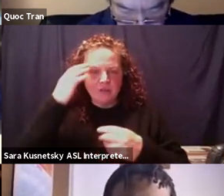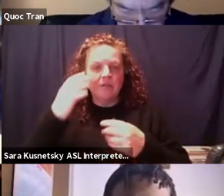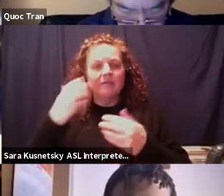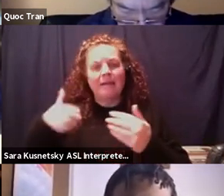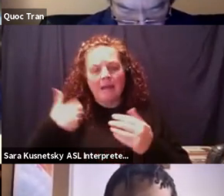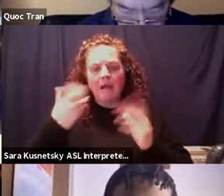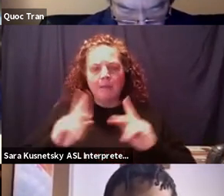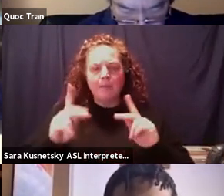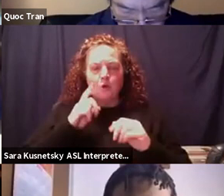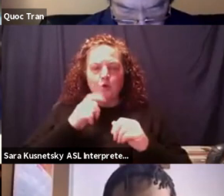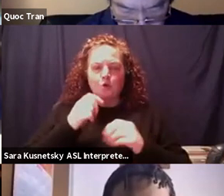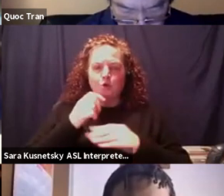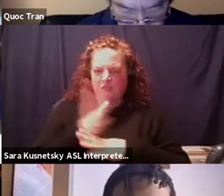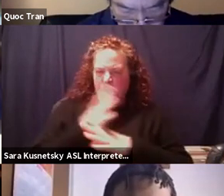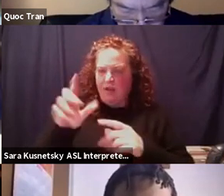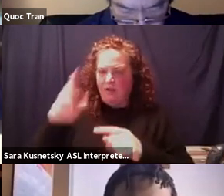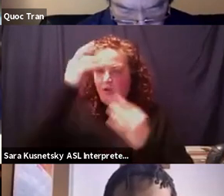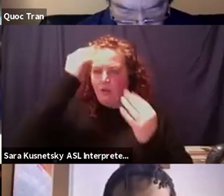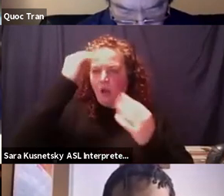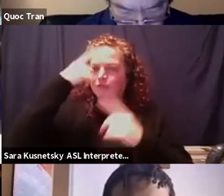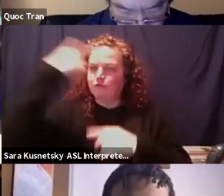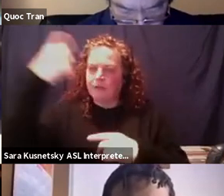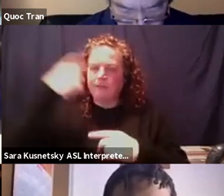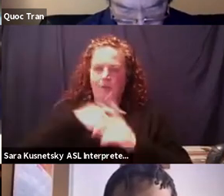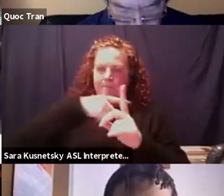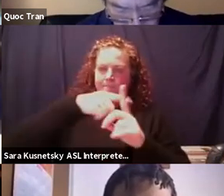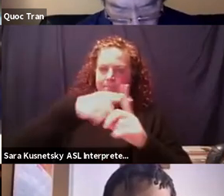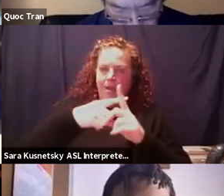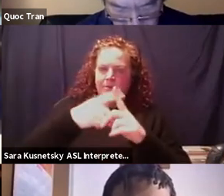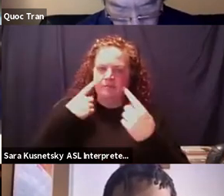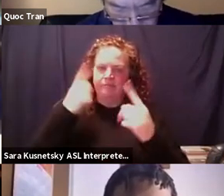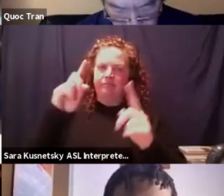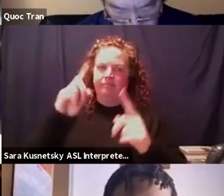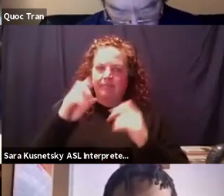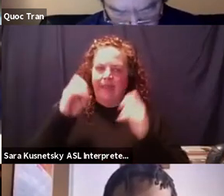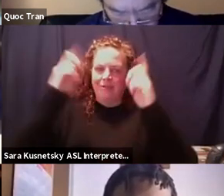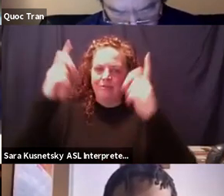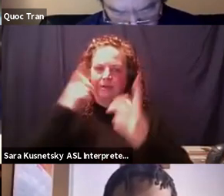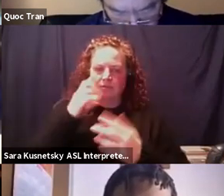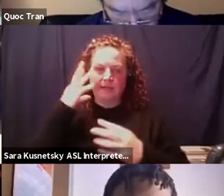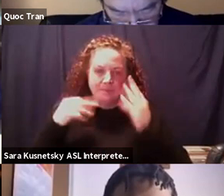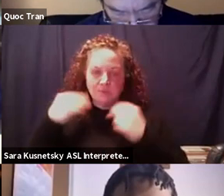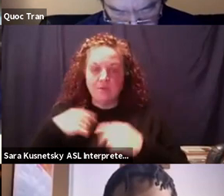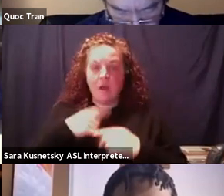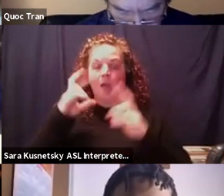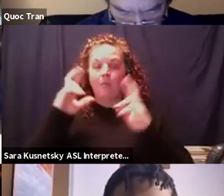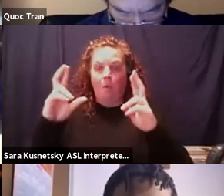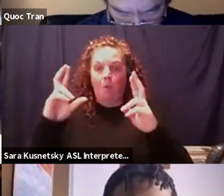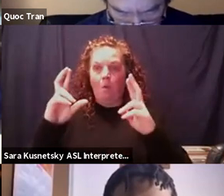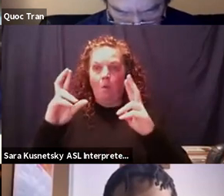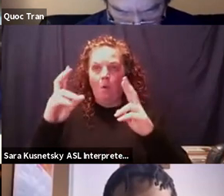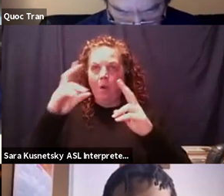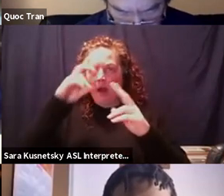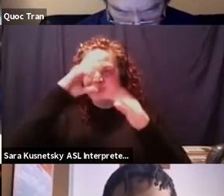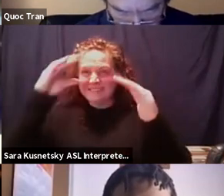visions of a meaningful and effective and positive educational experience. I am hopeful for our future after hearing